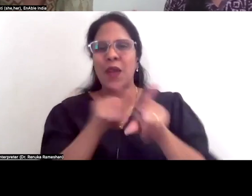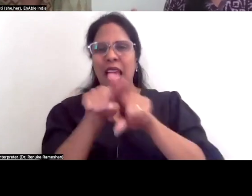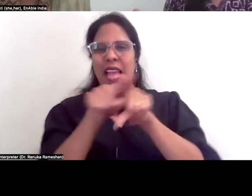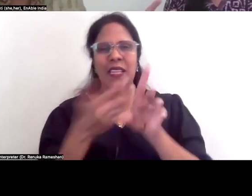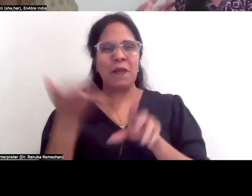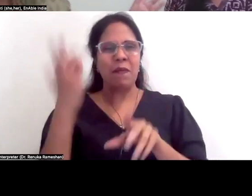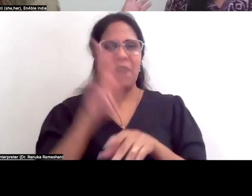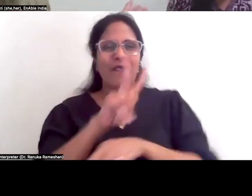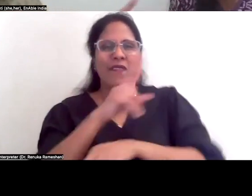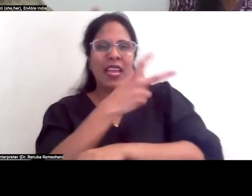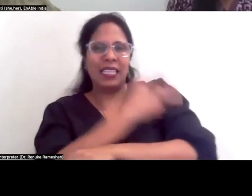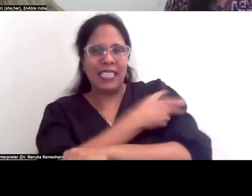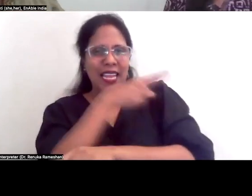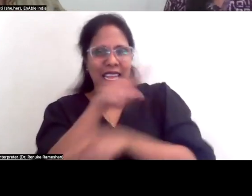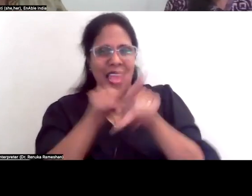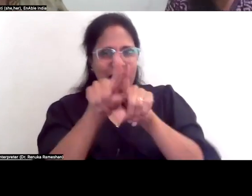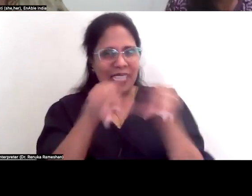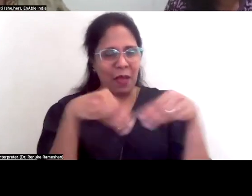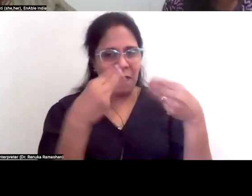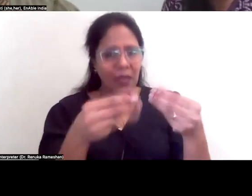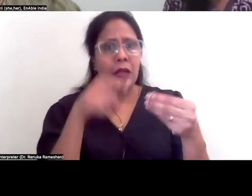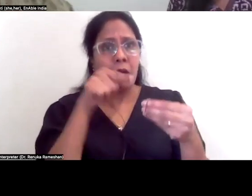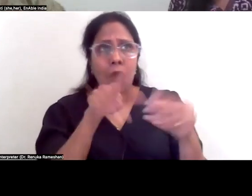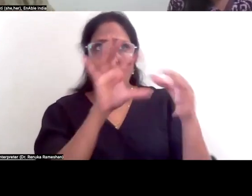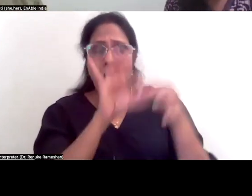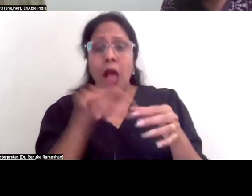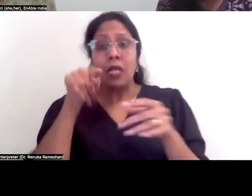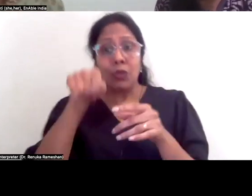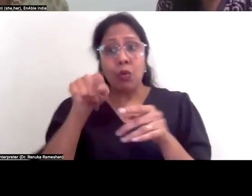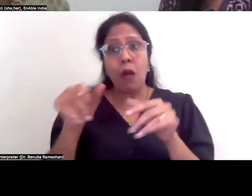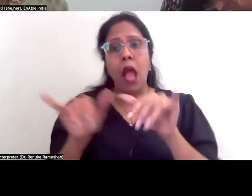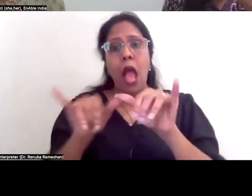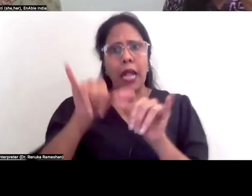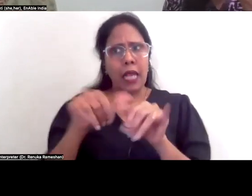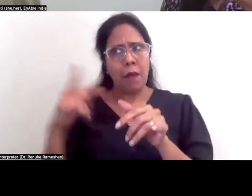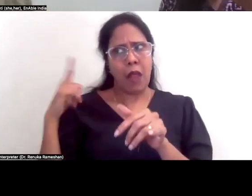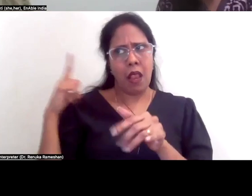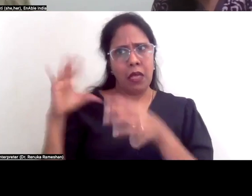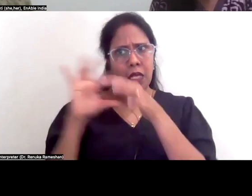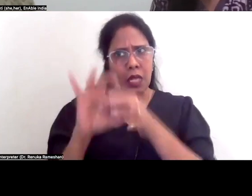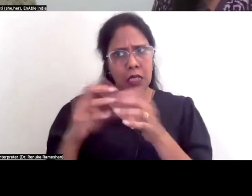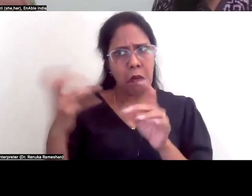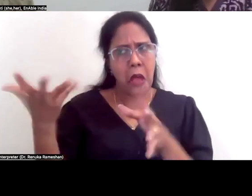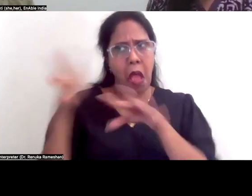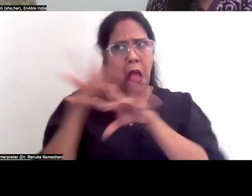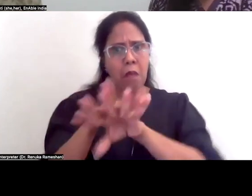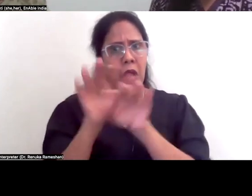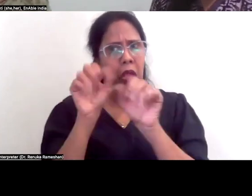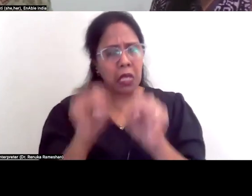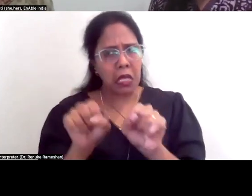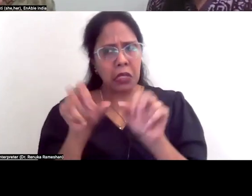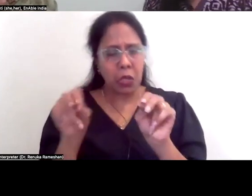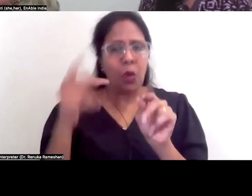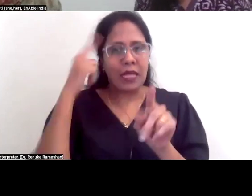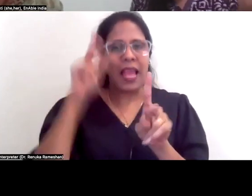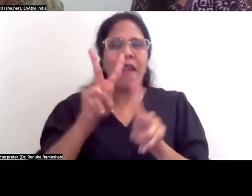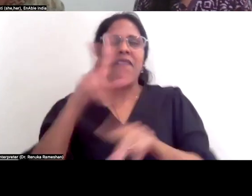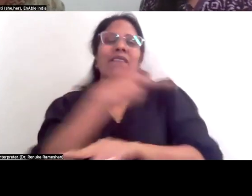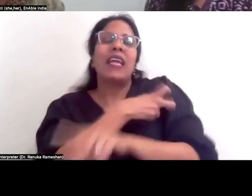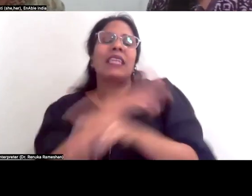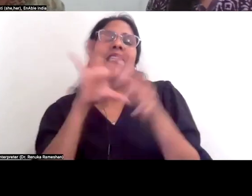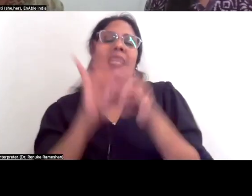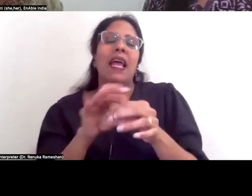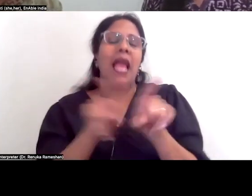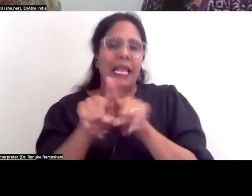applied adaptive leadership there. Can you come closer? Yes. Thank you, Shanti. I mean, this happened with my mother-in-law and father-in-law when during COVID